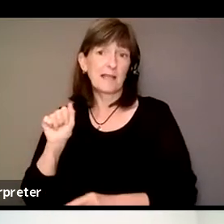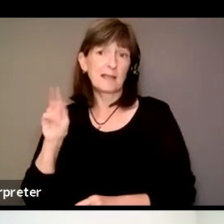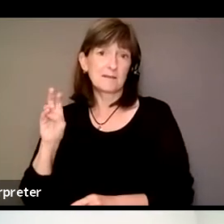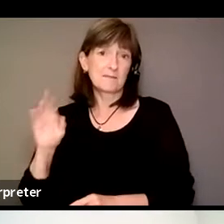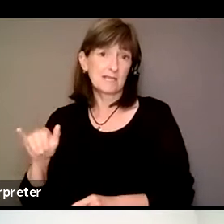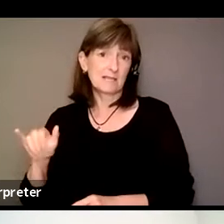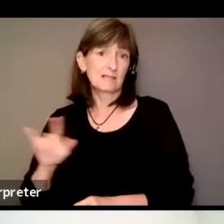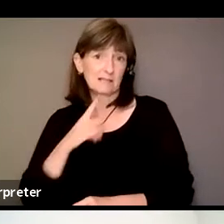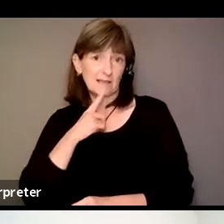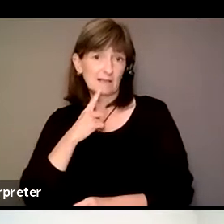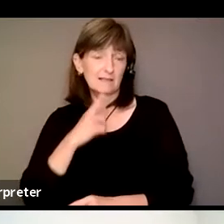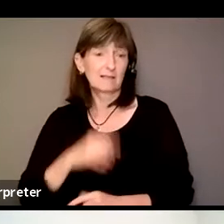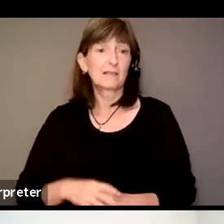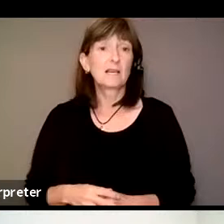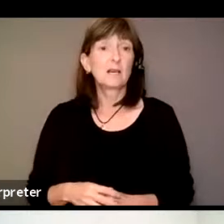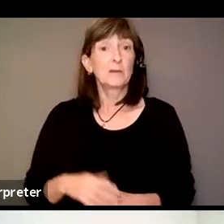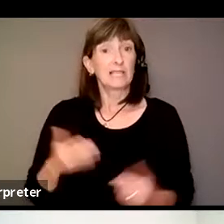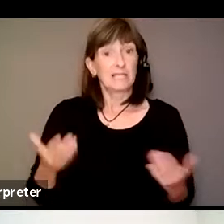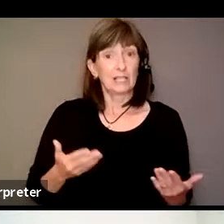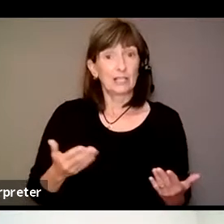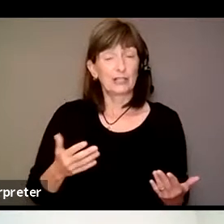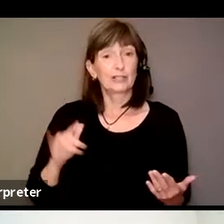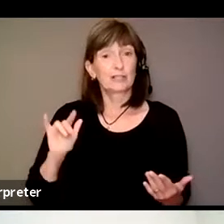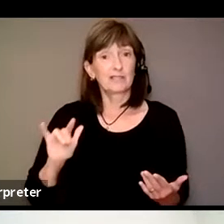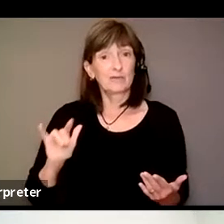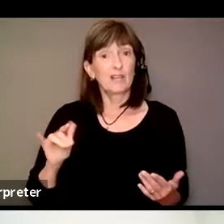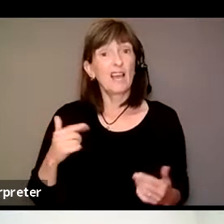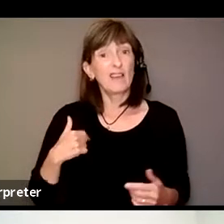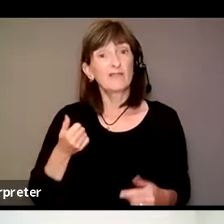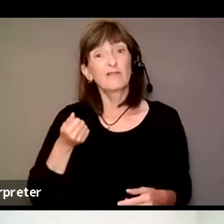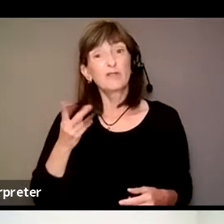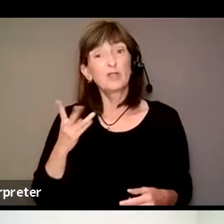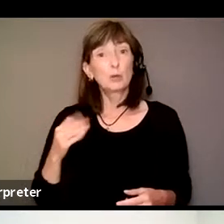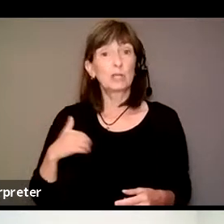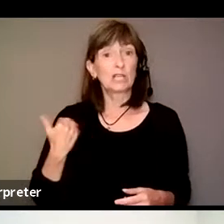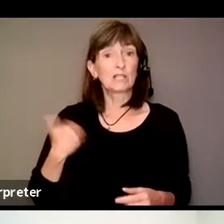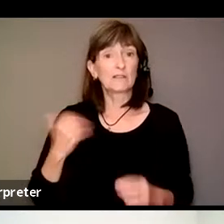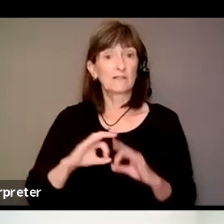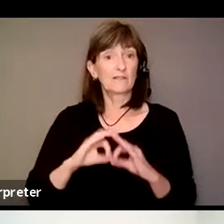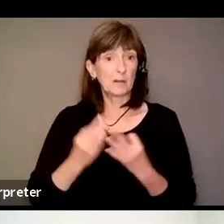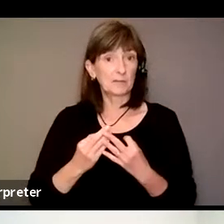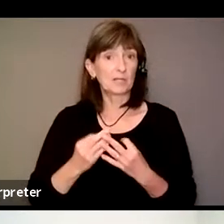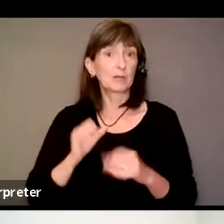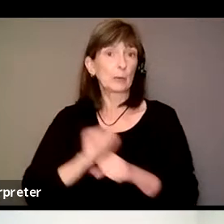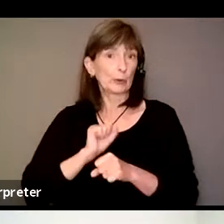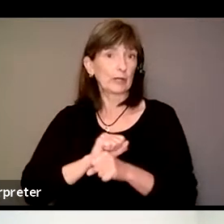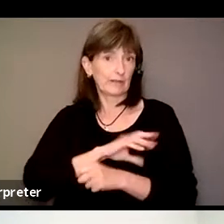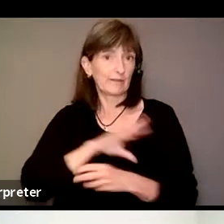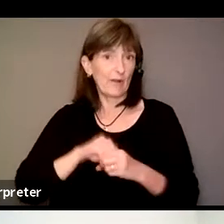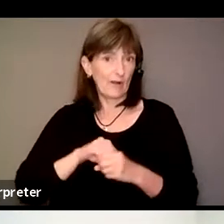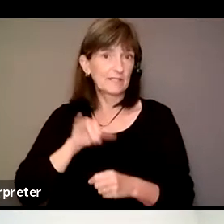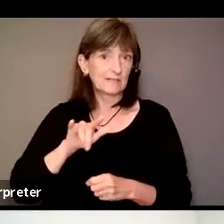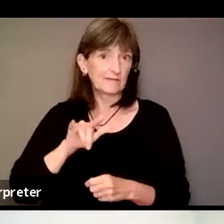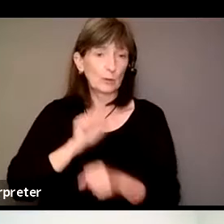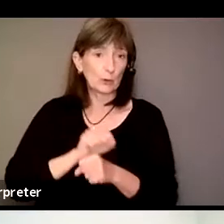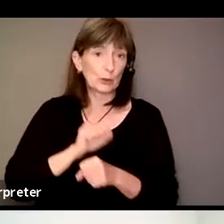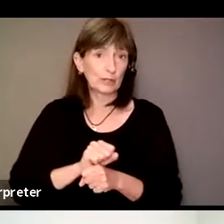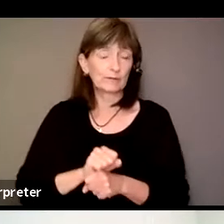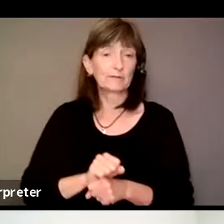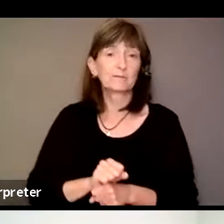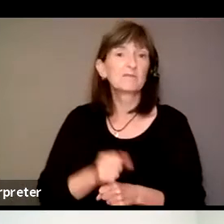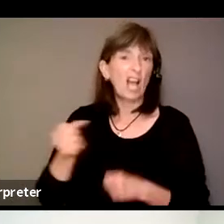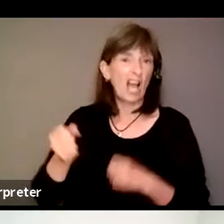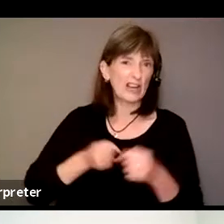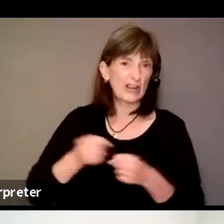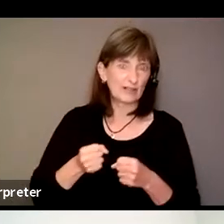one of the things we're doing, like we have some young family members working at the town of Stephenville. So from an HR perspective,